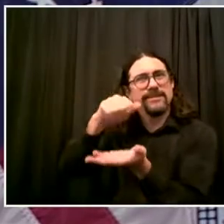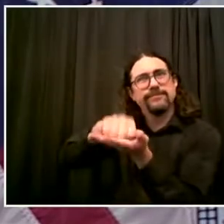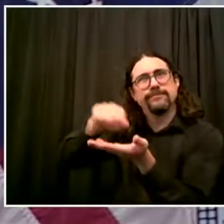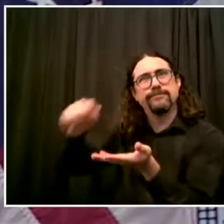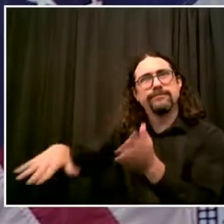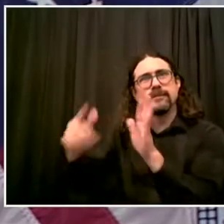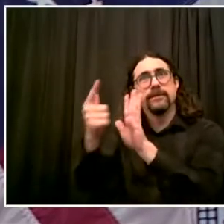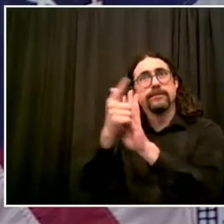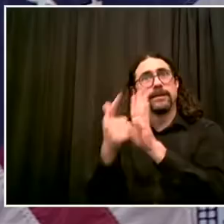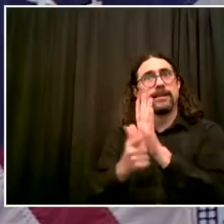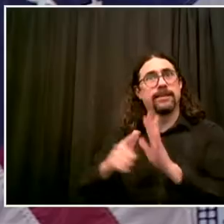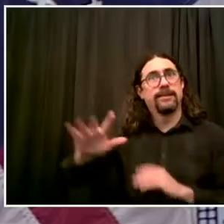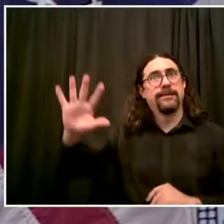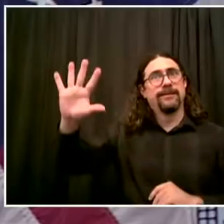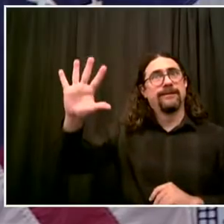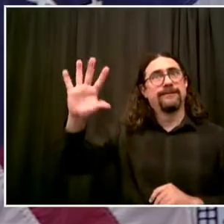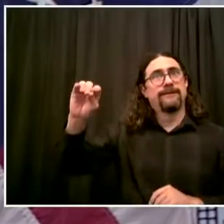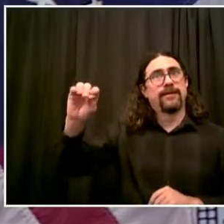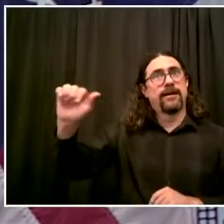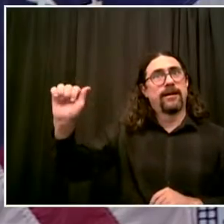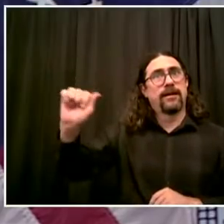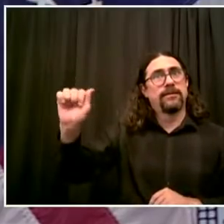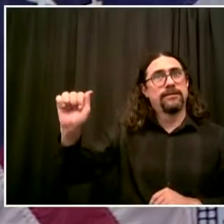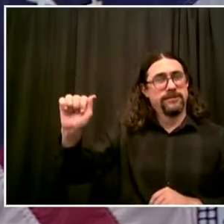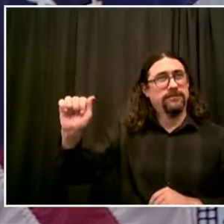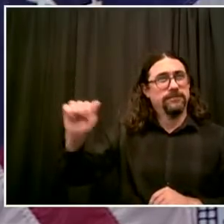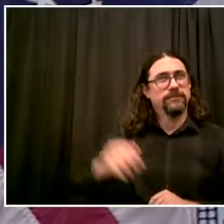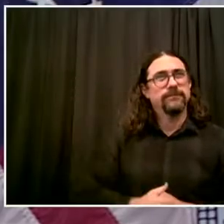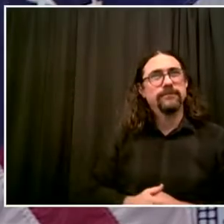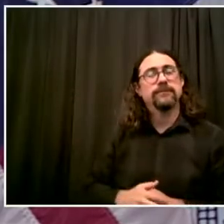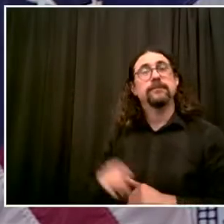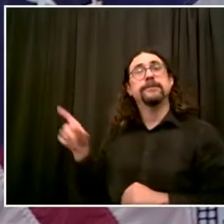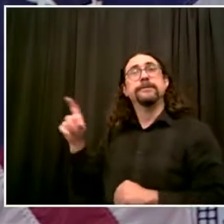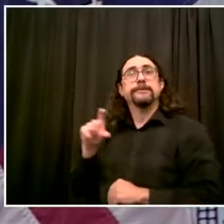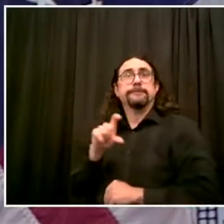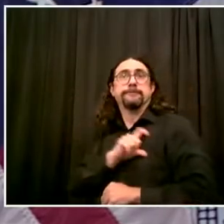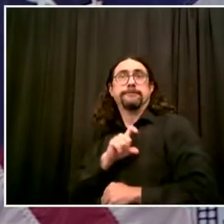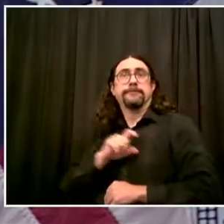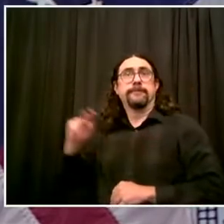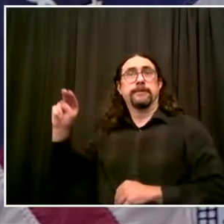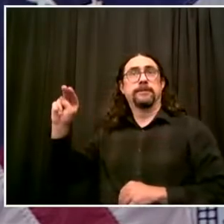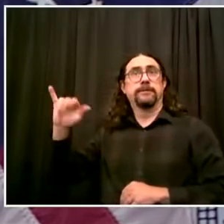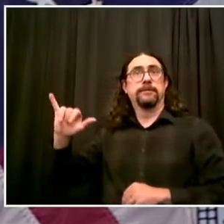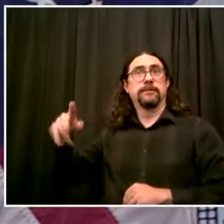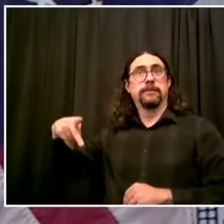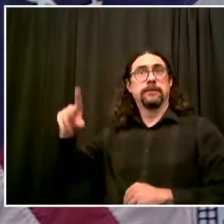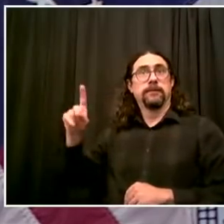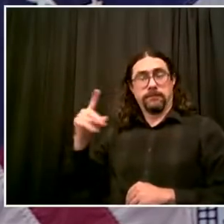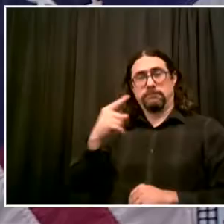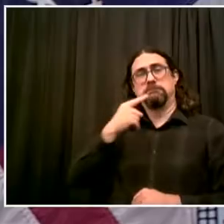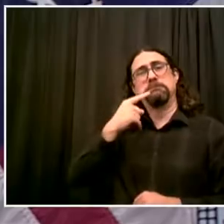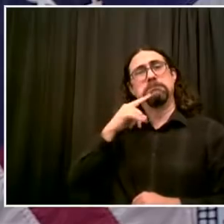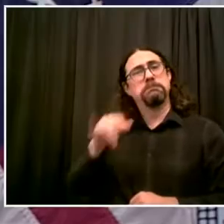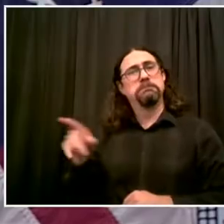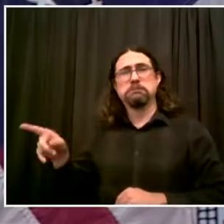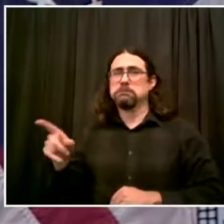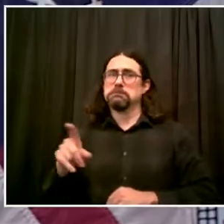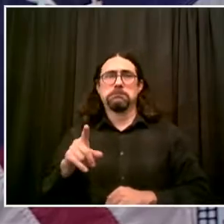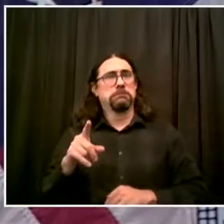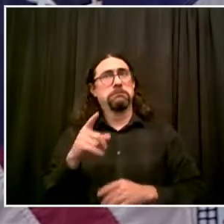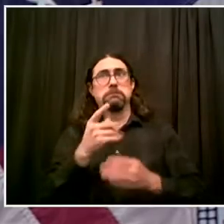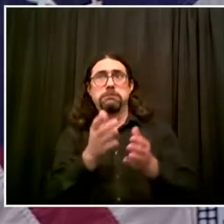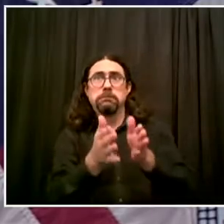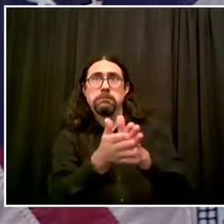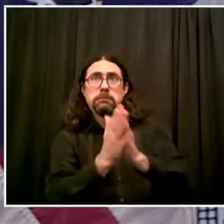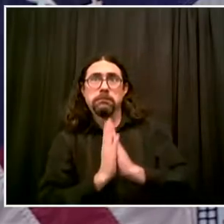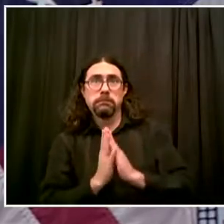Halloween. Is that delay acceptable under the repeal of 50A? And can you guarantee a future database of